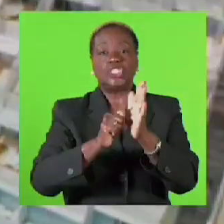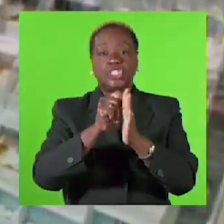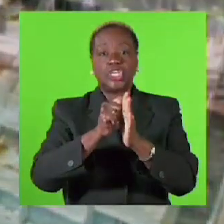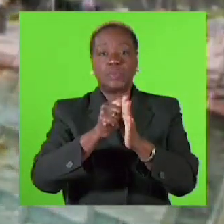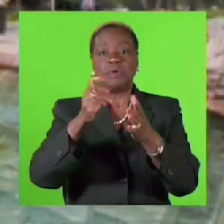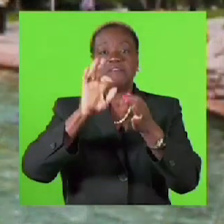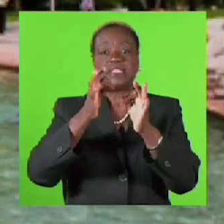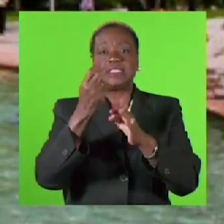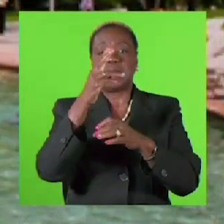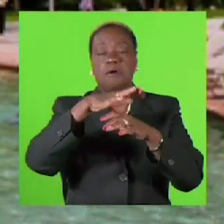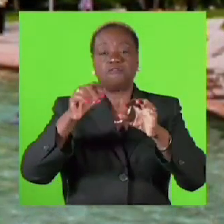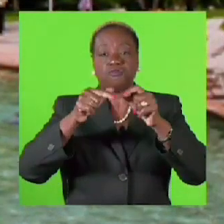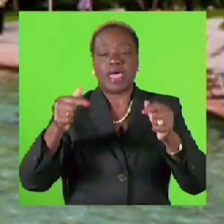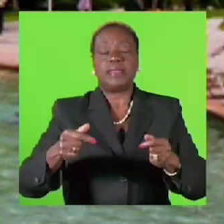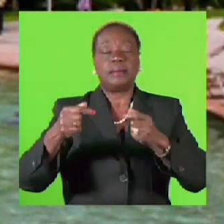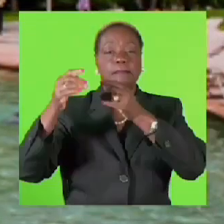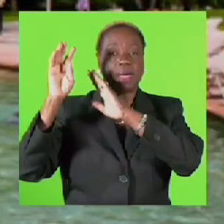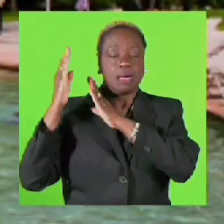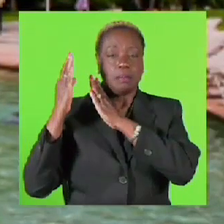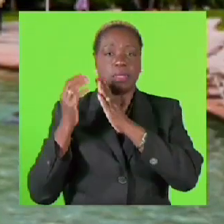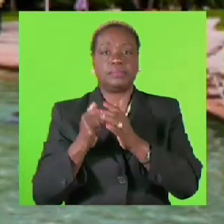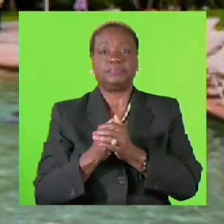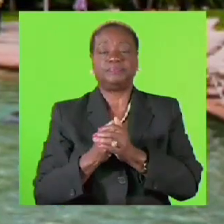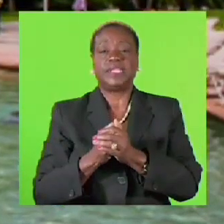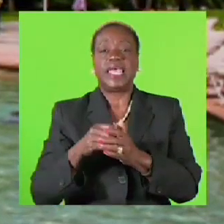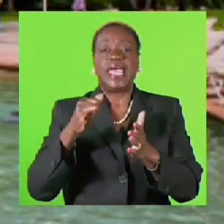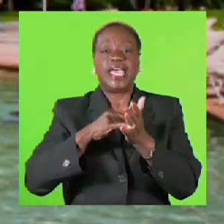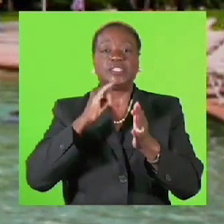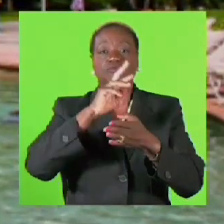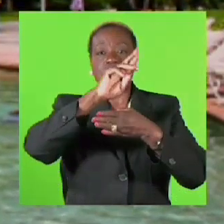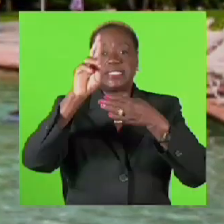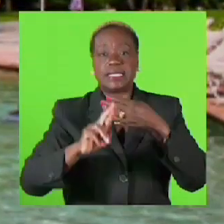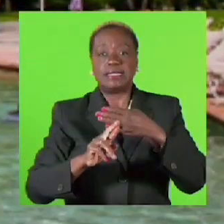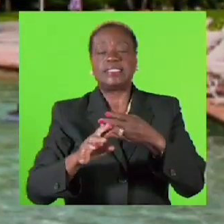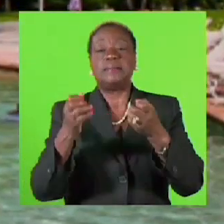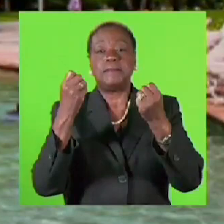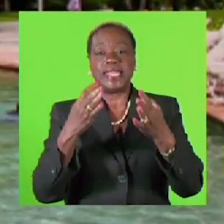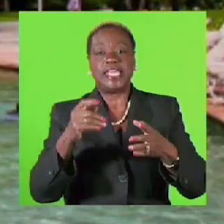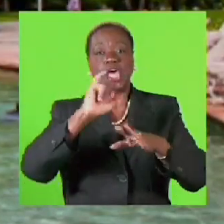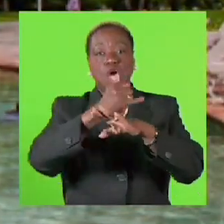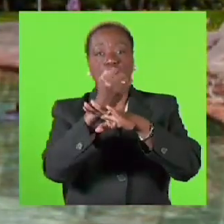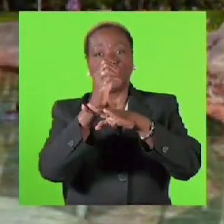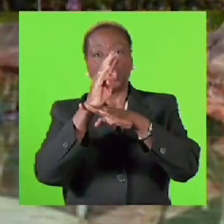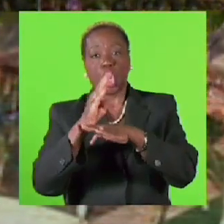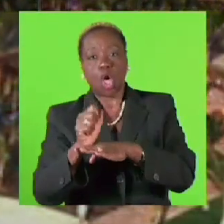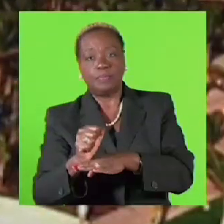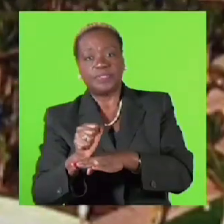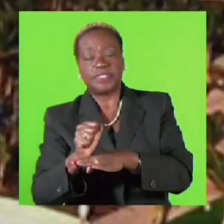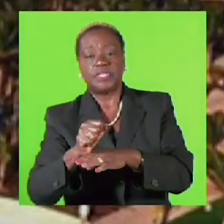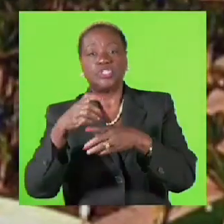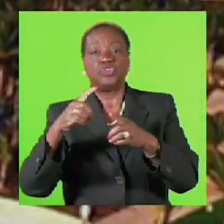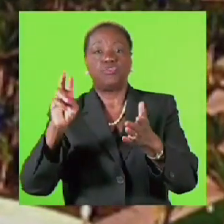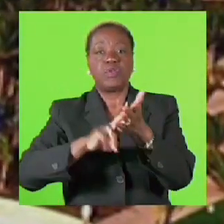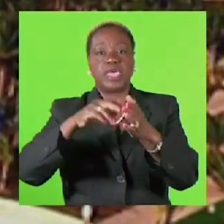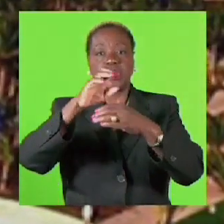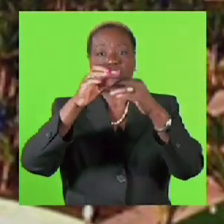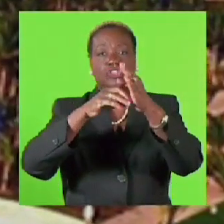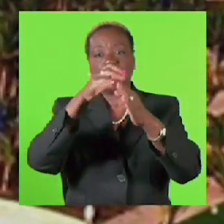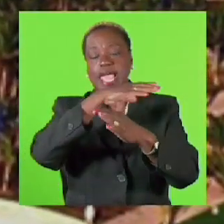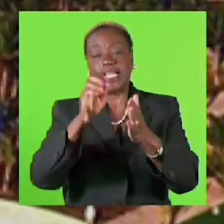and renewal of Grand Bahama. It will result in scores of jobs during reconstruction and